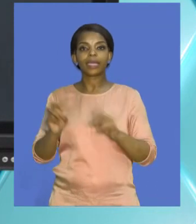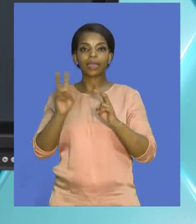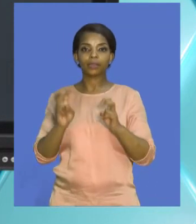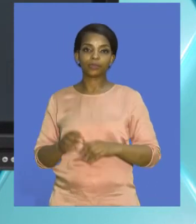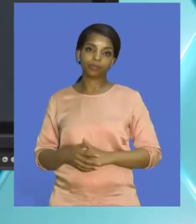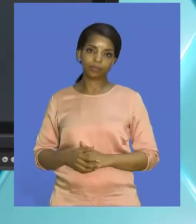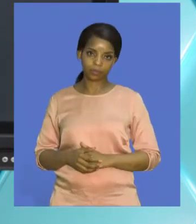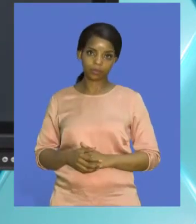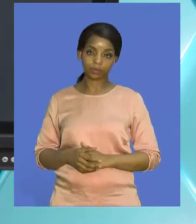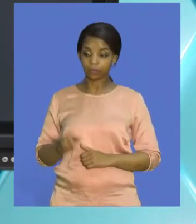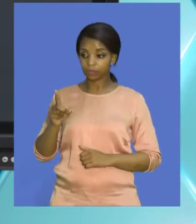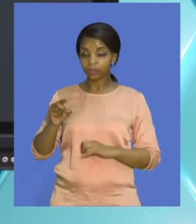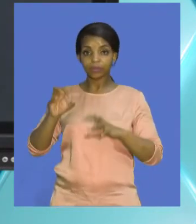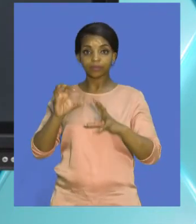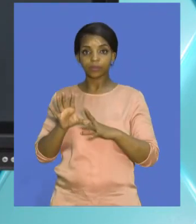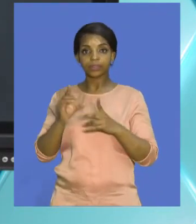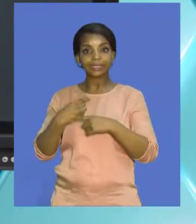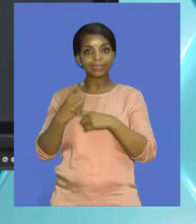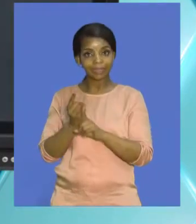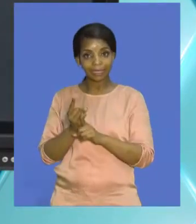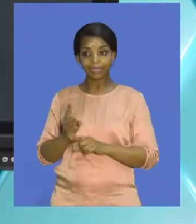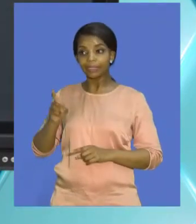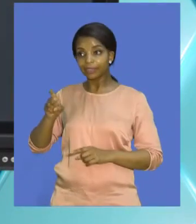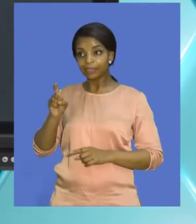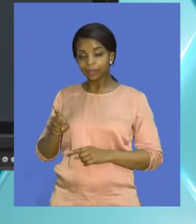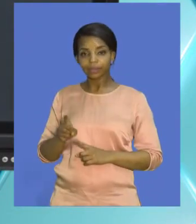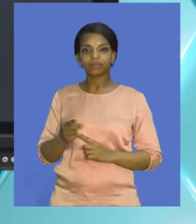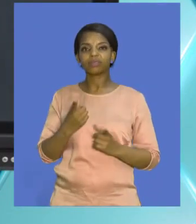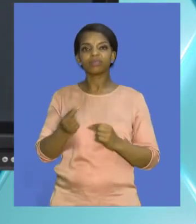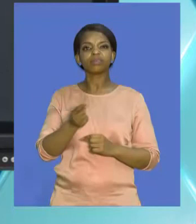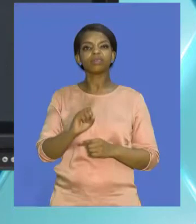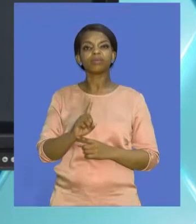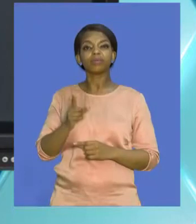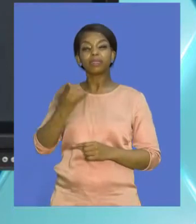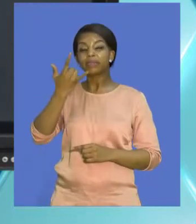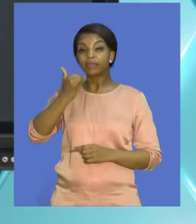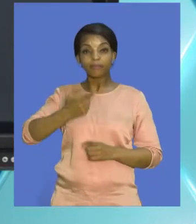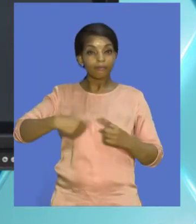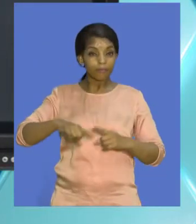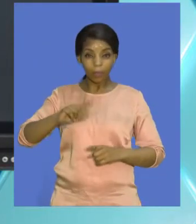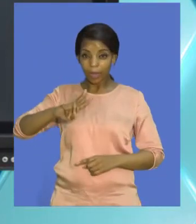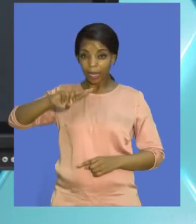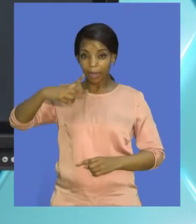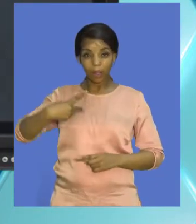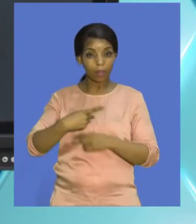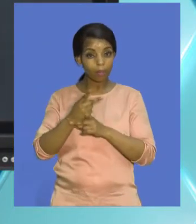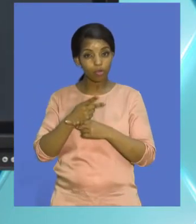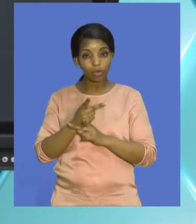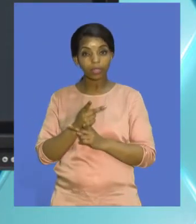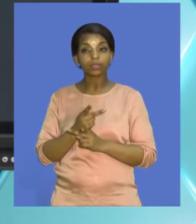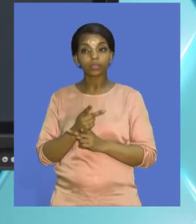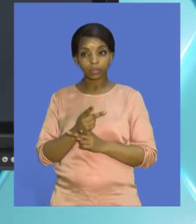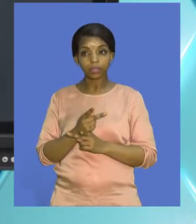electrostatic force is directly proportional to the product of the charges. So if we double the product, the electrostatic force will also